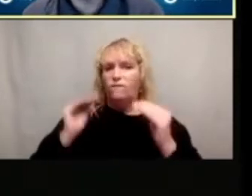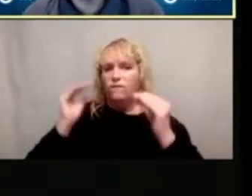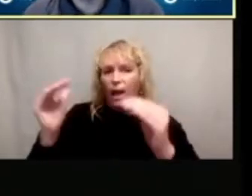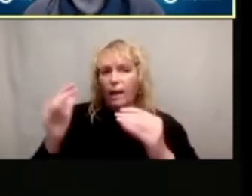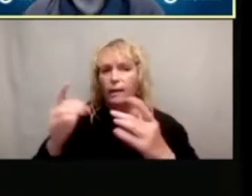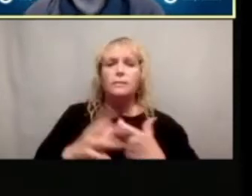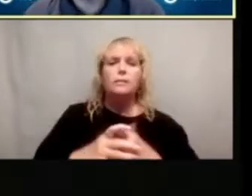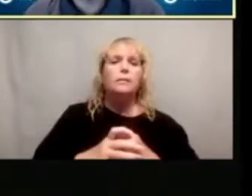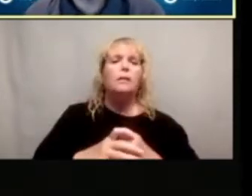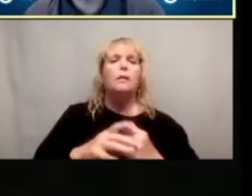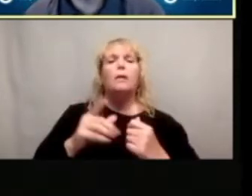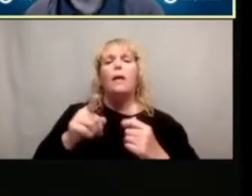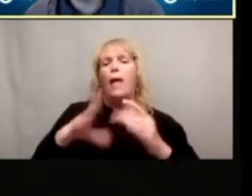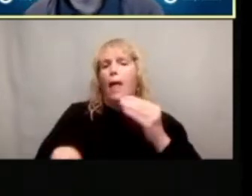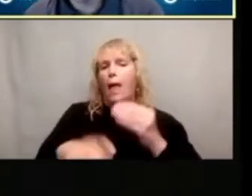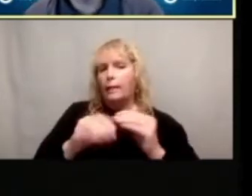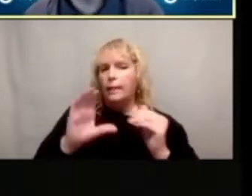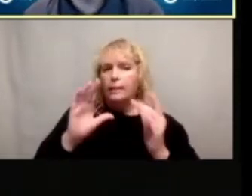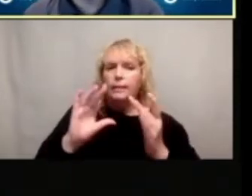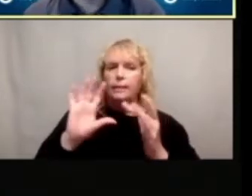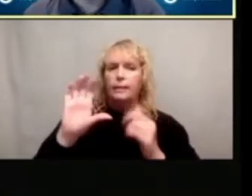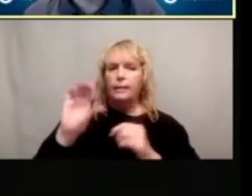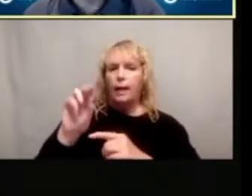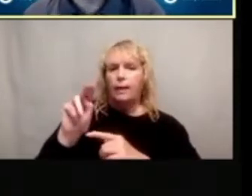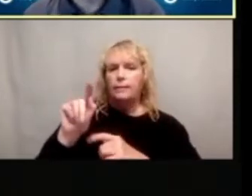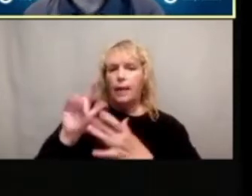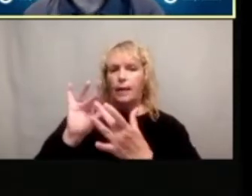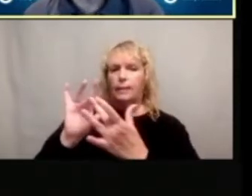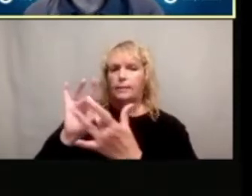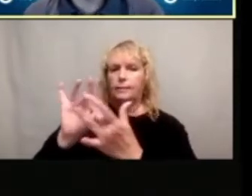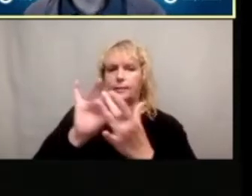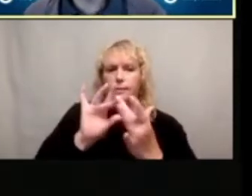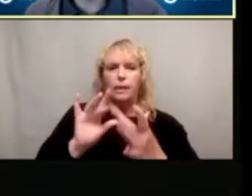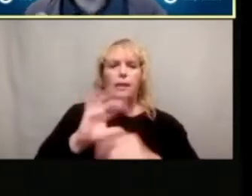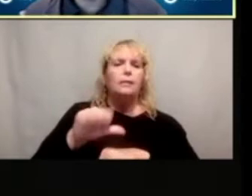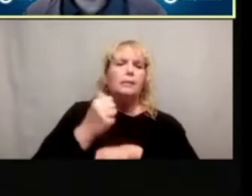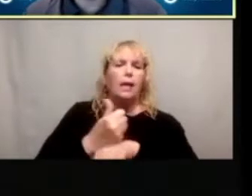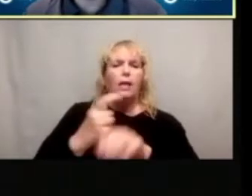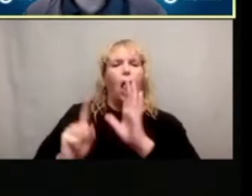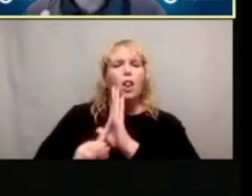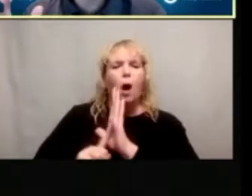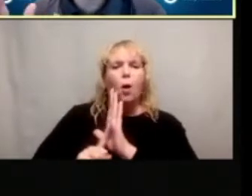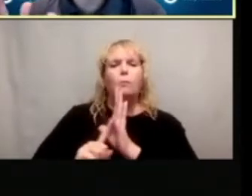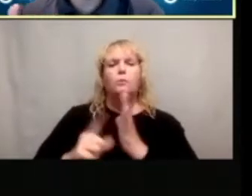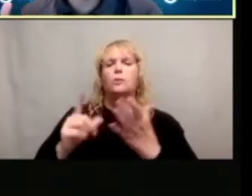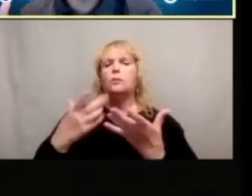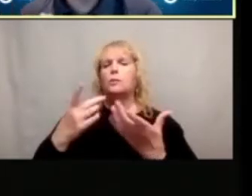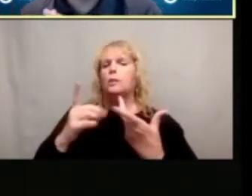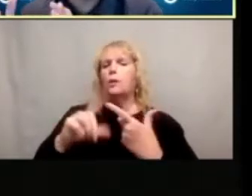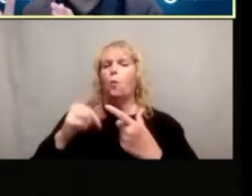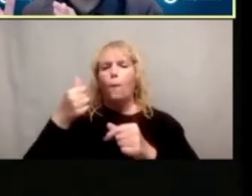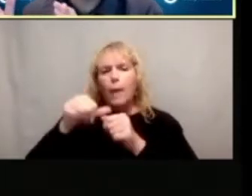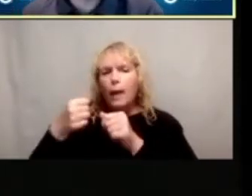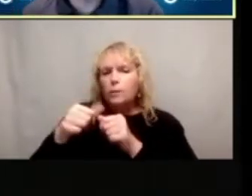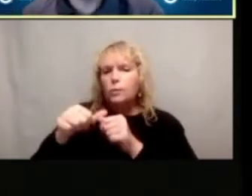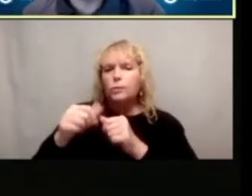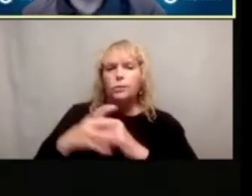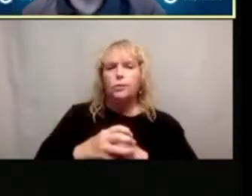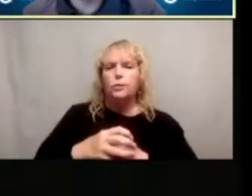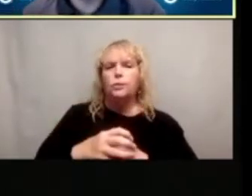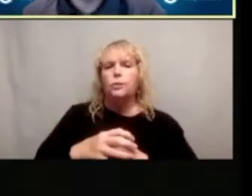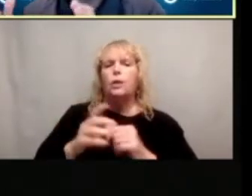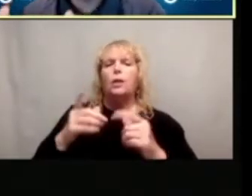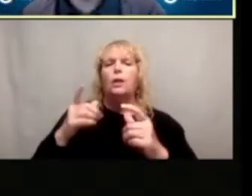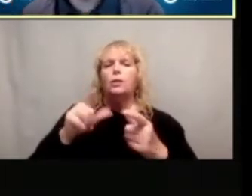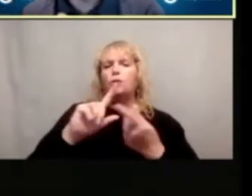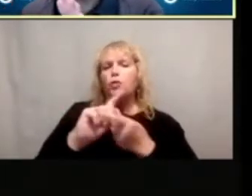setting alarms and reminders, changing the font size, in case of emergency I mentioned. So these are things that still don't require an app download.